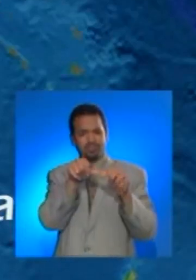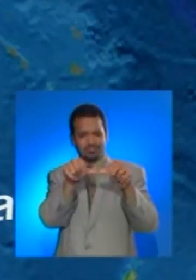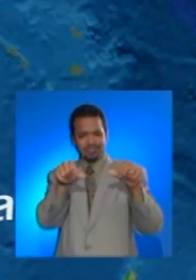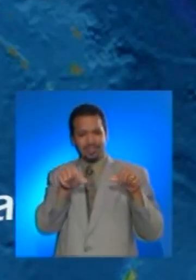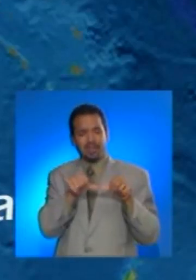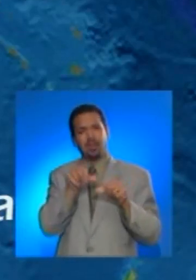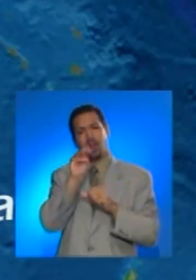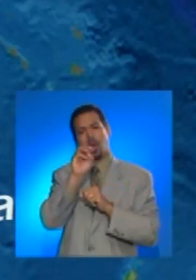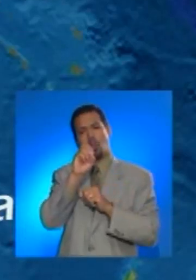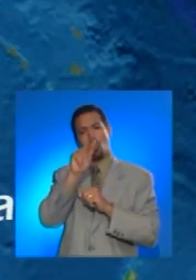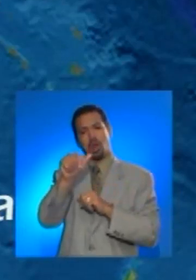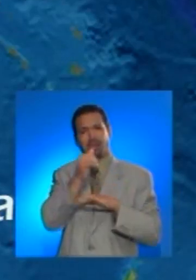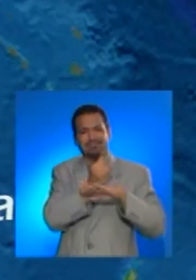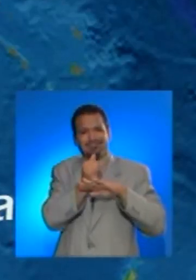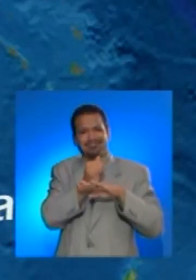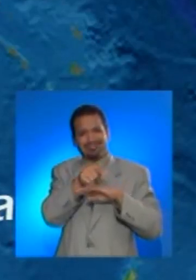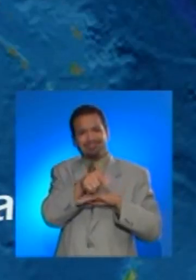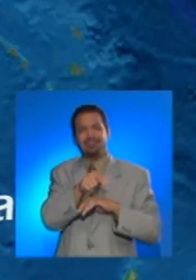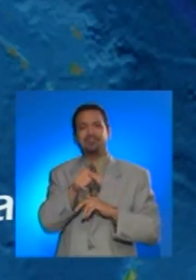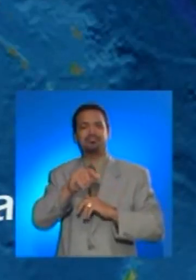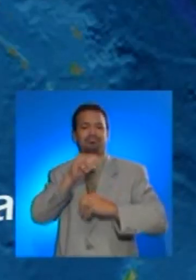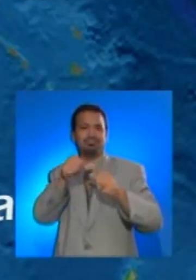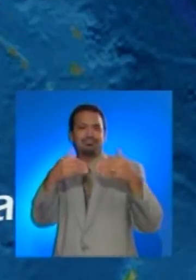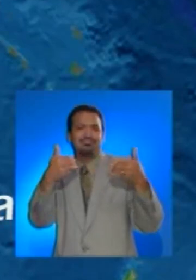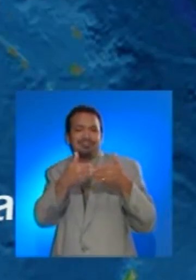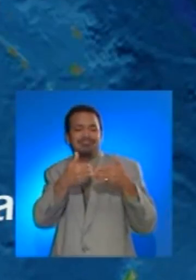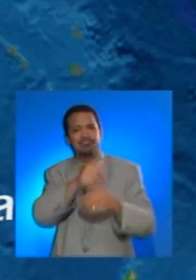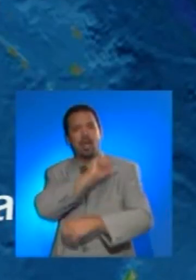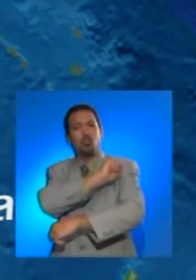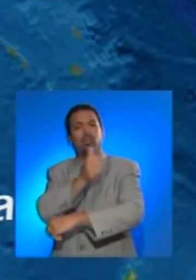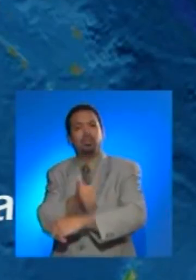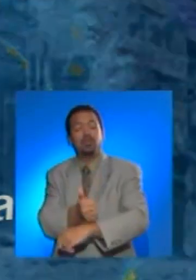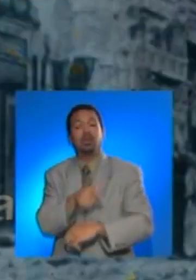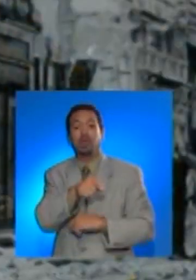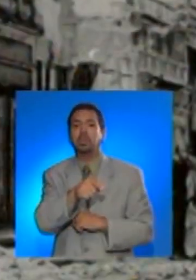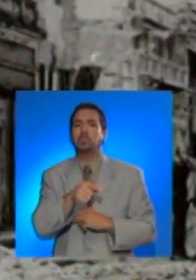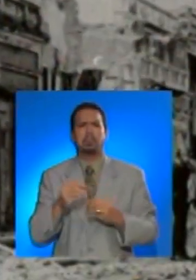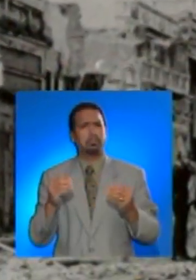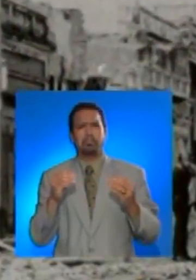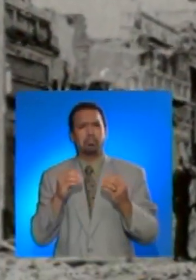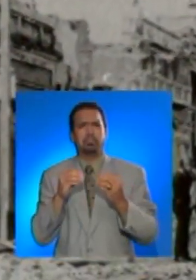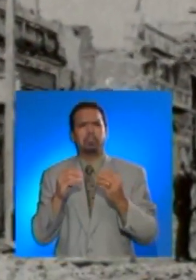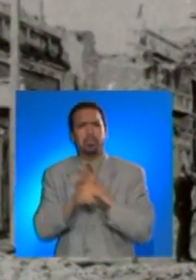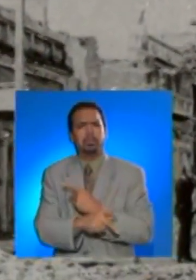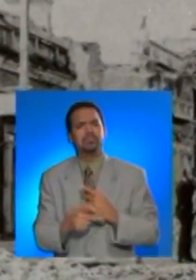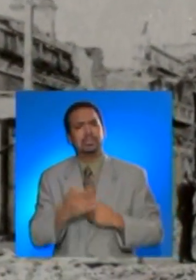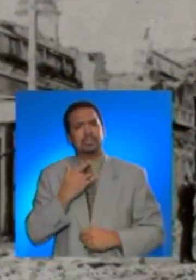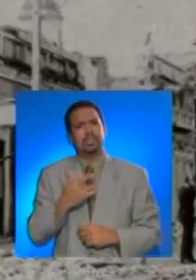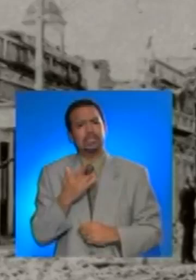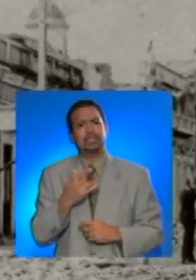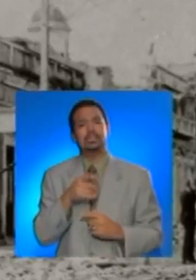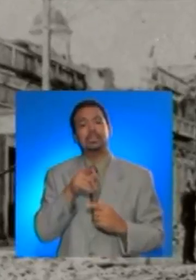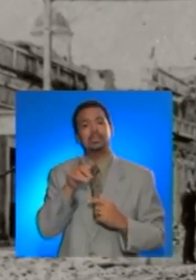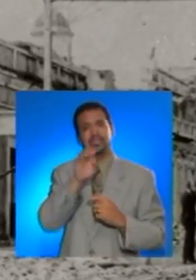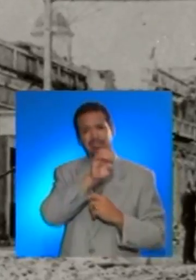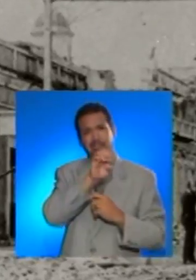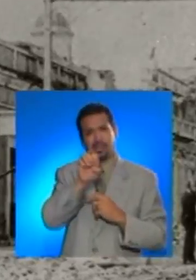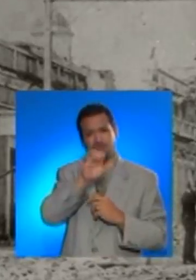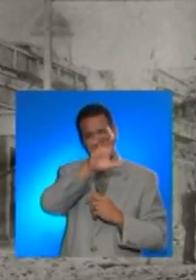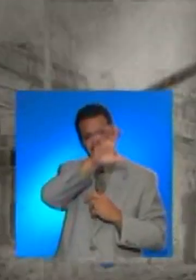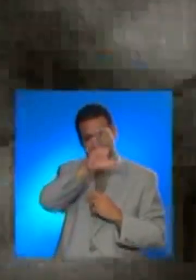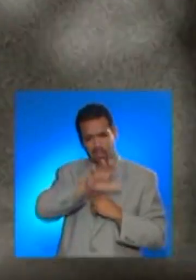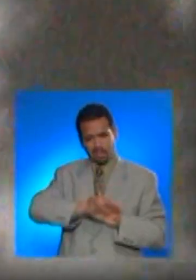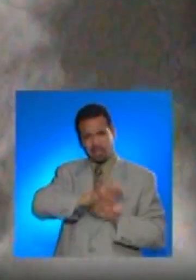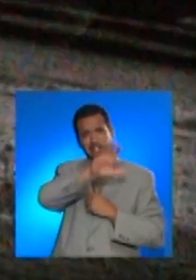located in the Mona Passage, 25 miles off the coast of Aguadilla. It was felt the strongest on the west